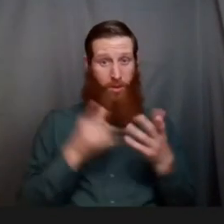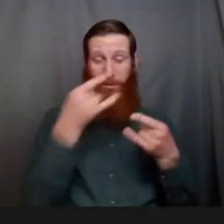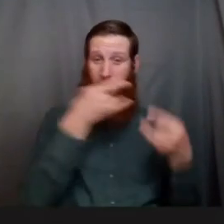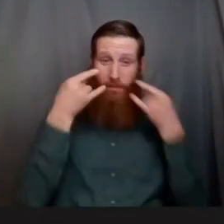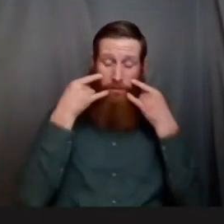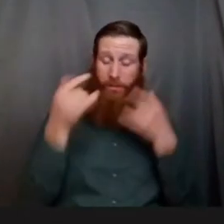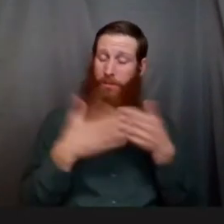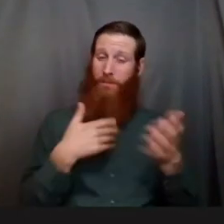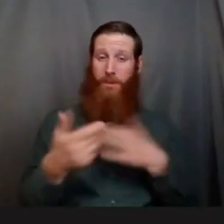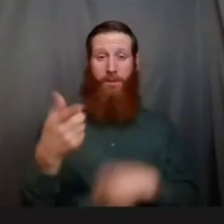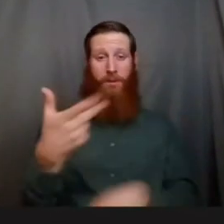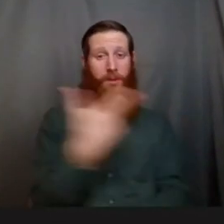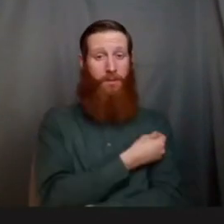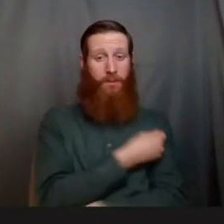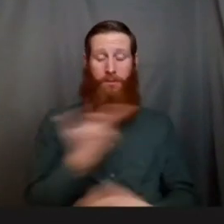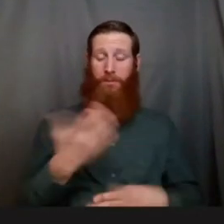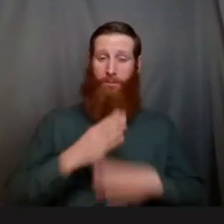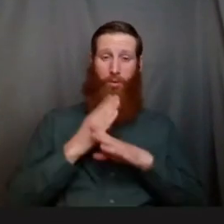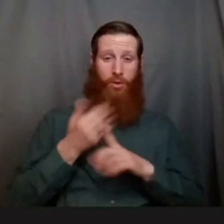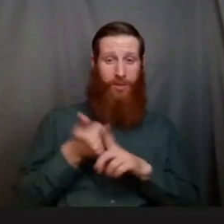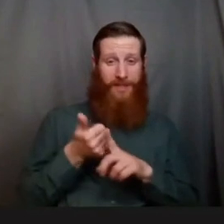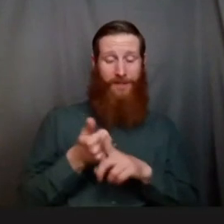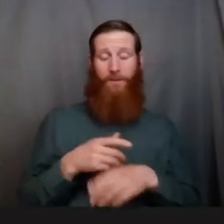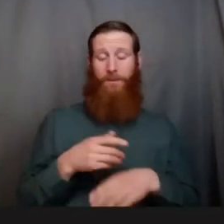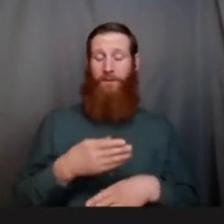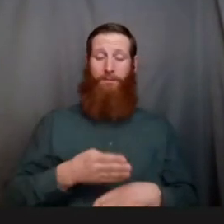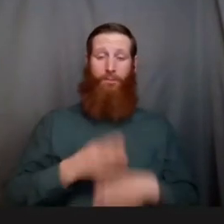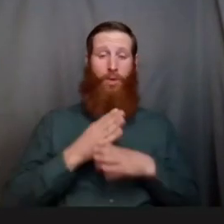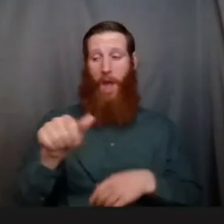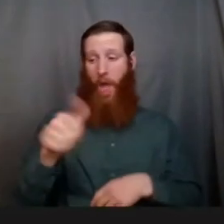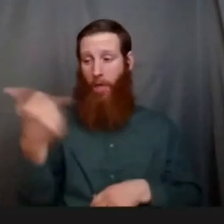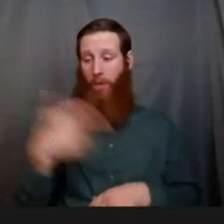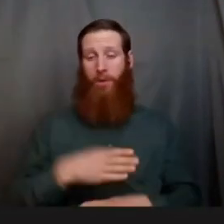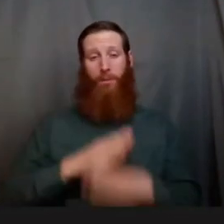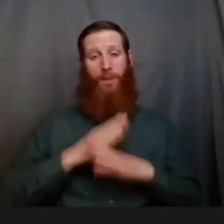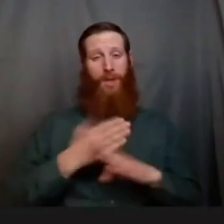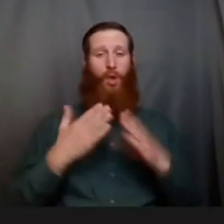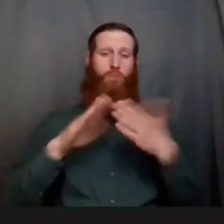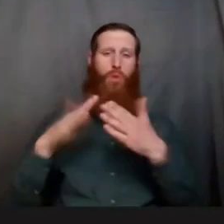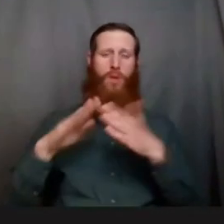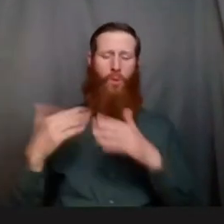vaccinated. Protect yourself, protect others, protect our community. And so we